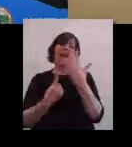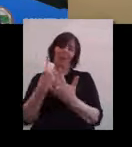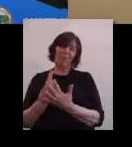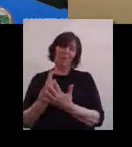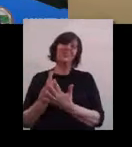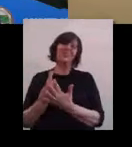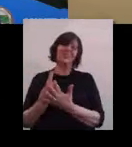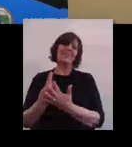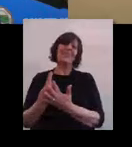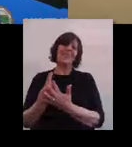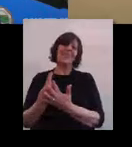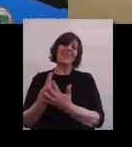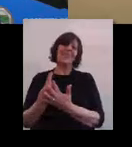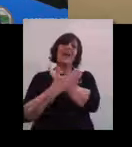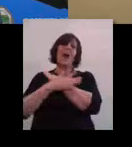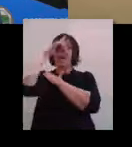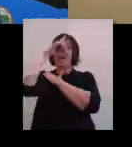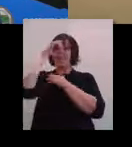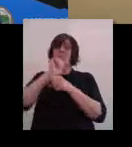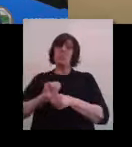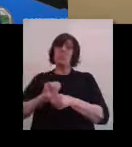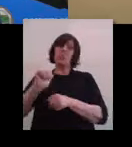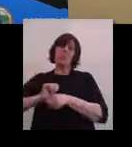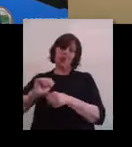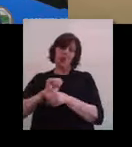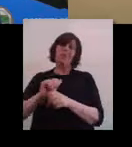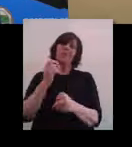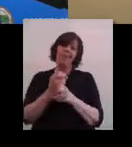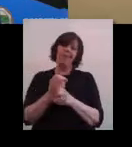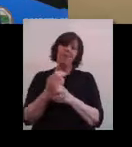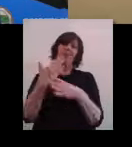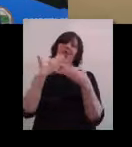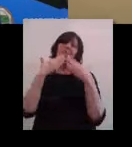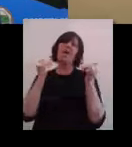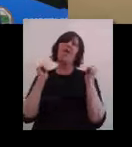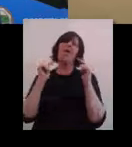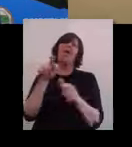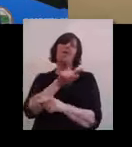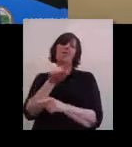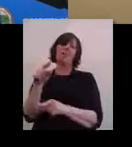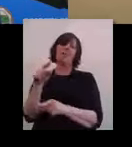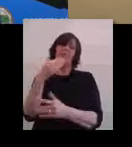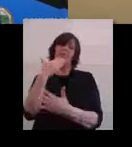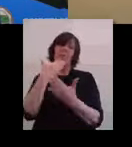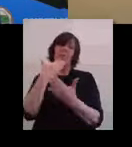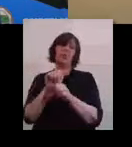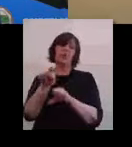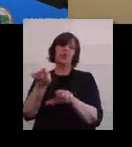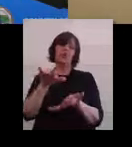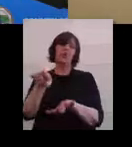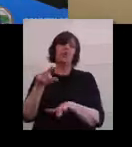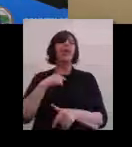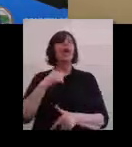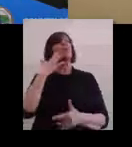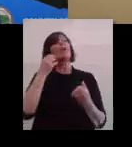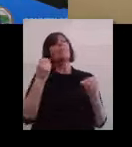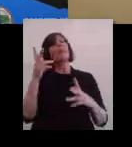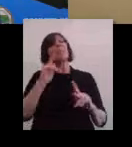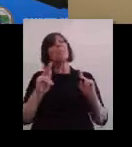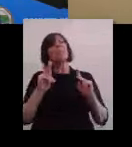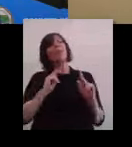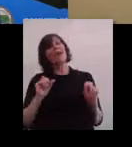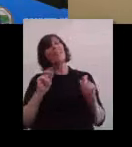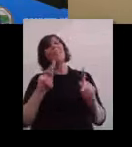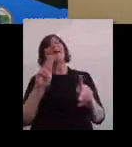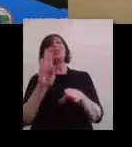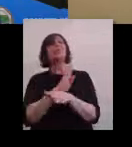many, many hours from various departments. I want to thank all of them for the good work they're doing. I know a lot of people want to get back to business as usual, but we're not there